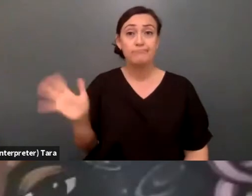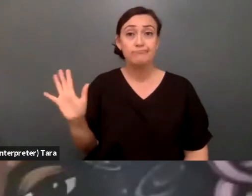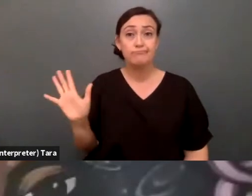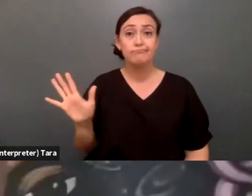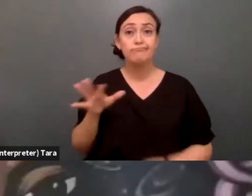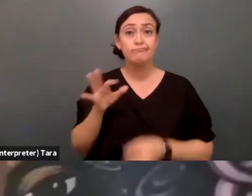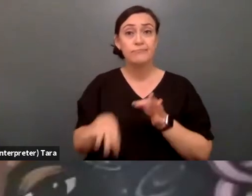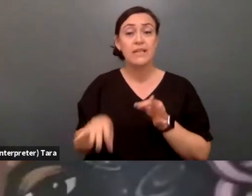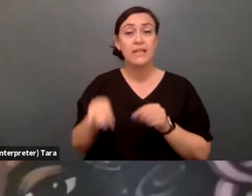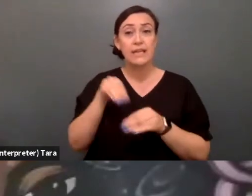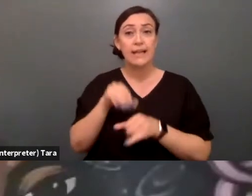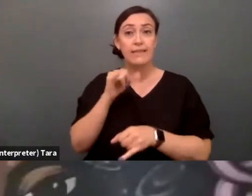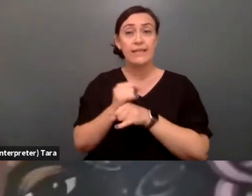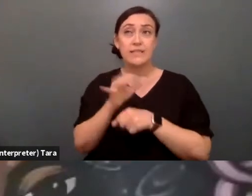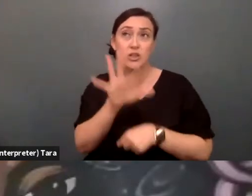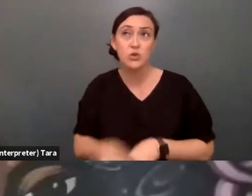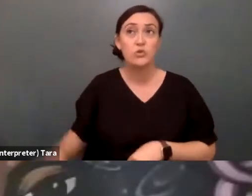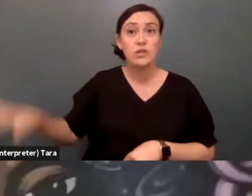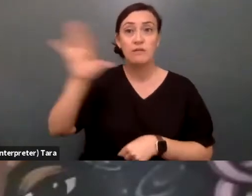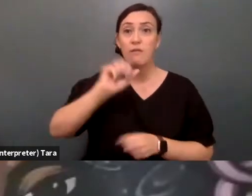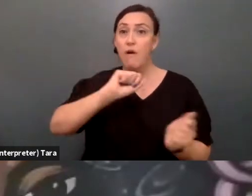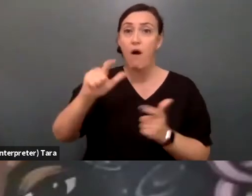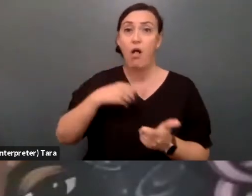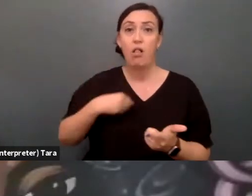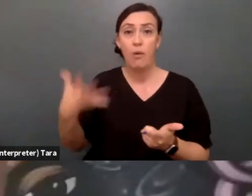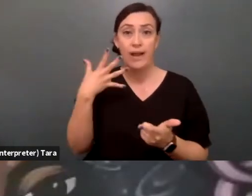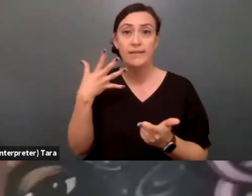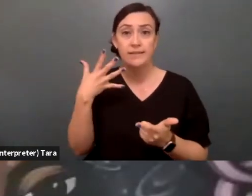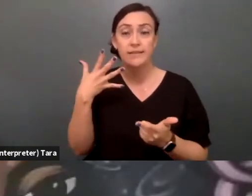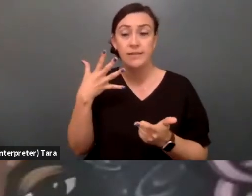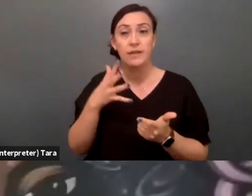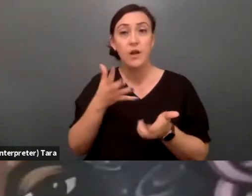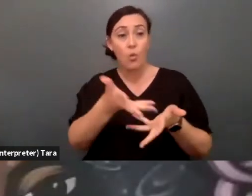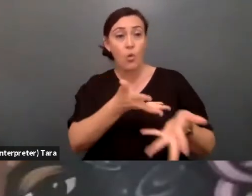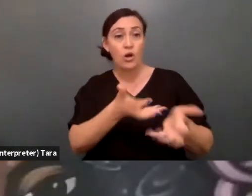an institution that was all white, working with a